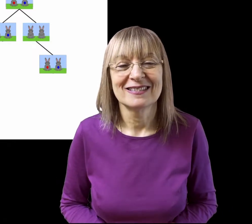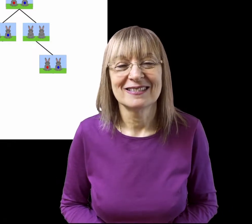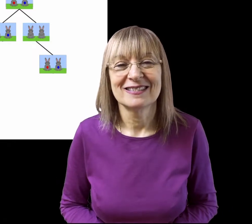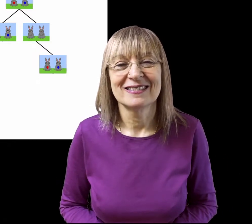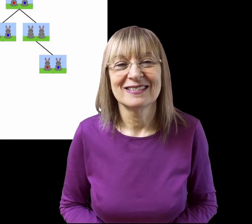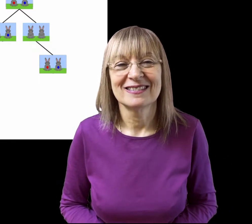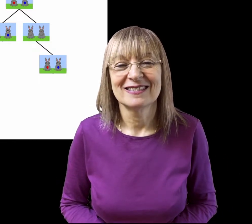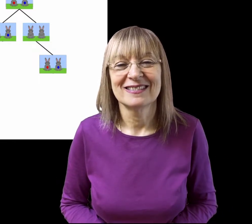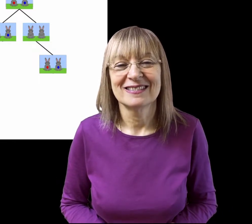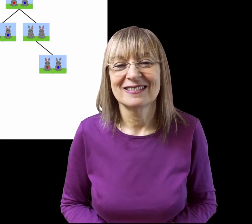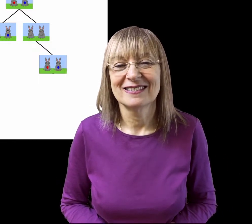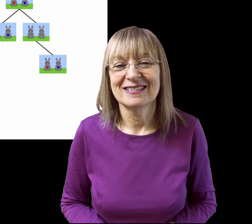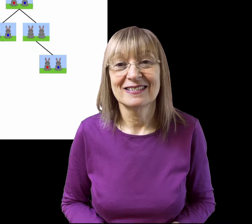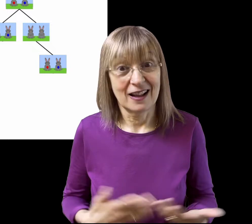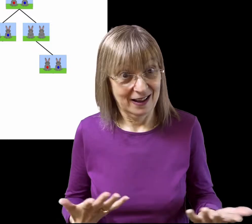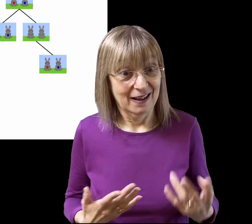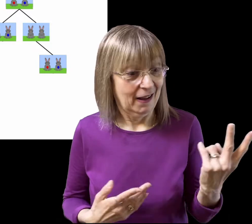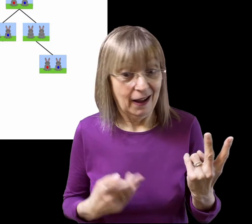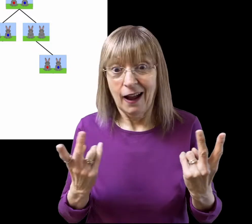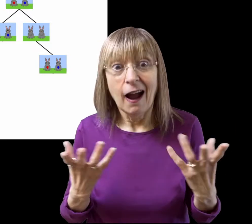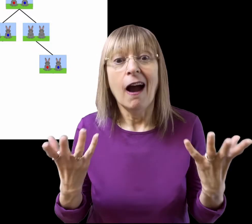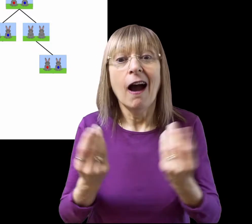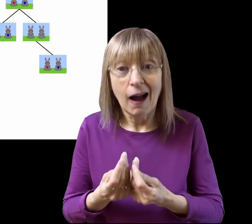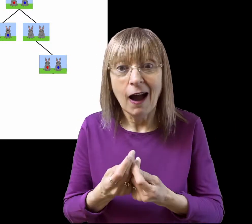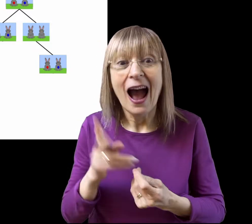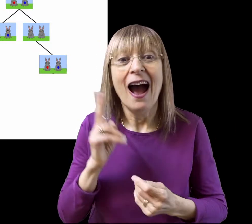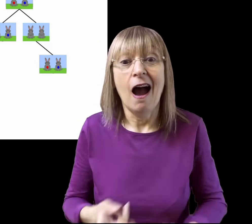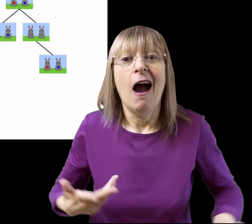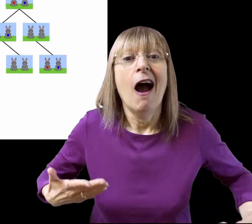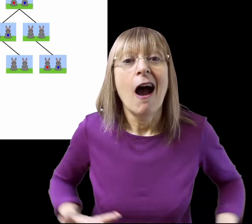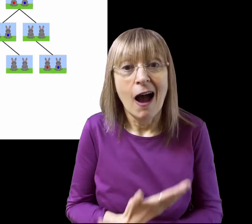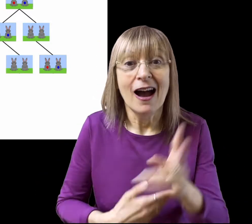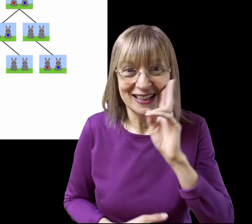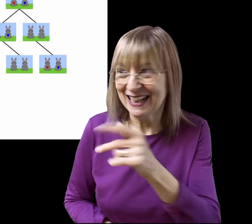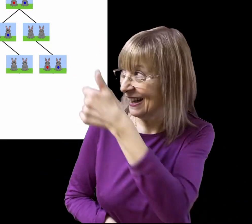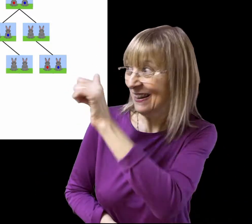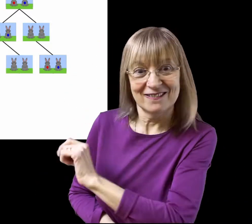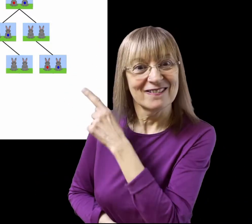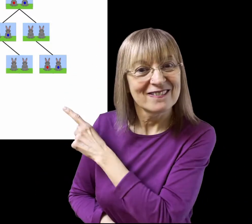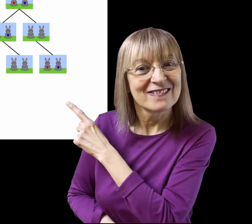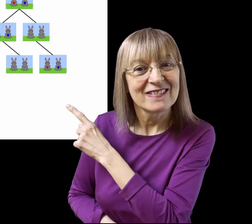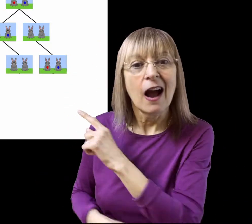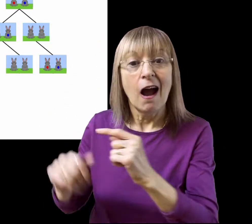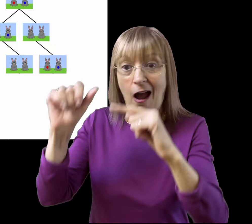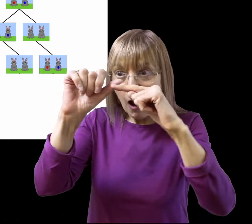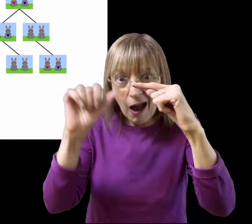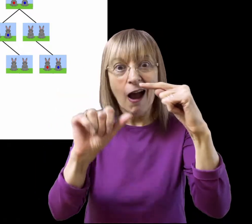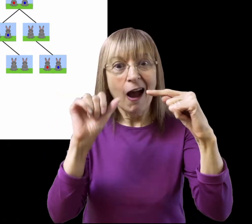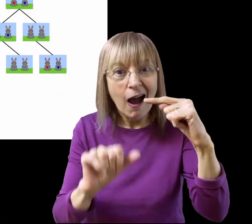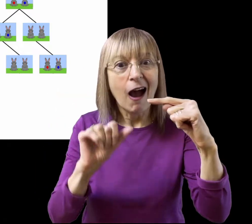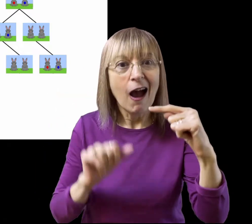into grown-ups. And these ones are already grown-ups, so they have some babies. And I'm running out of hands.